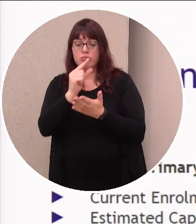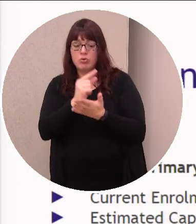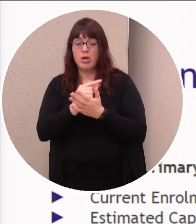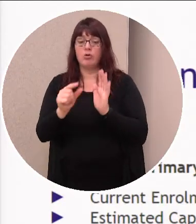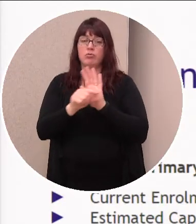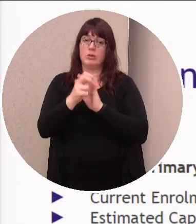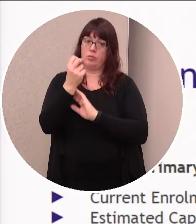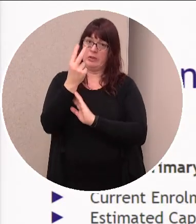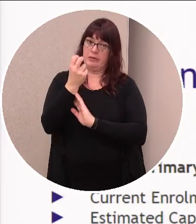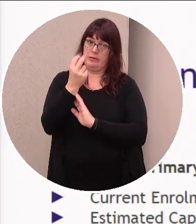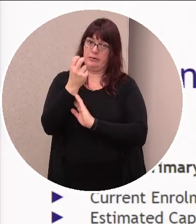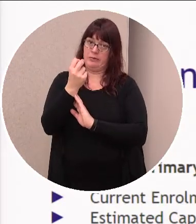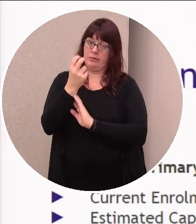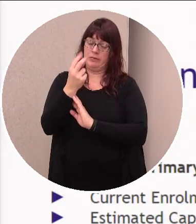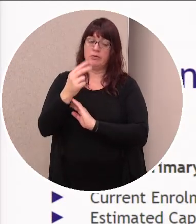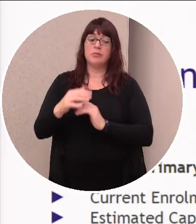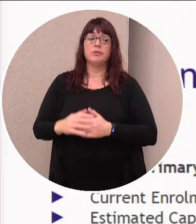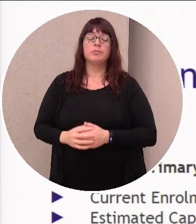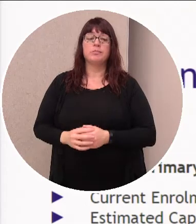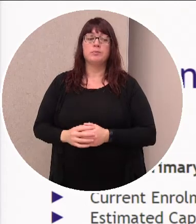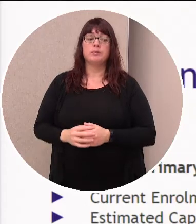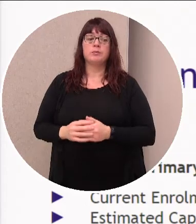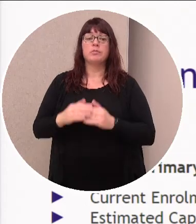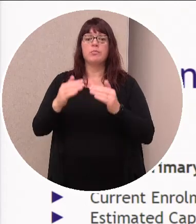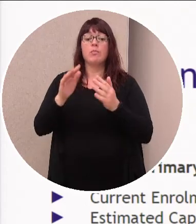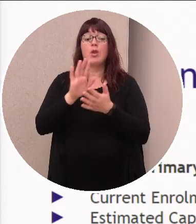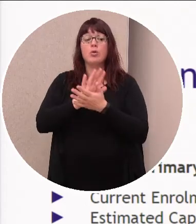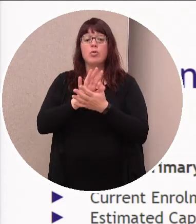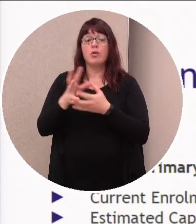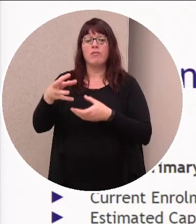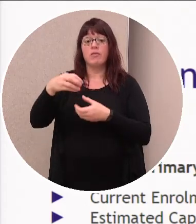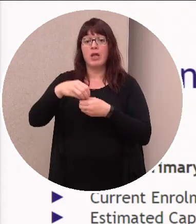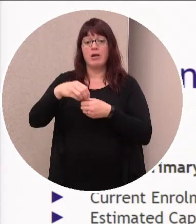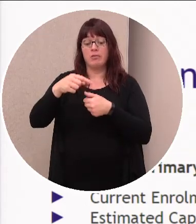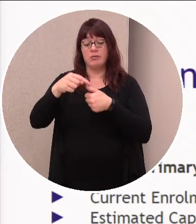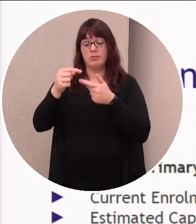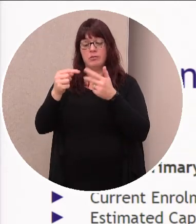Here's some information about the schools involved in this system.